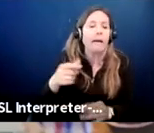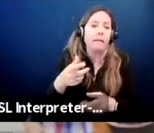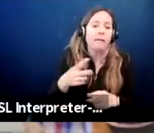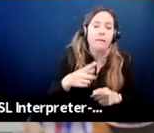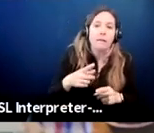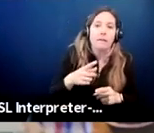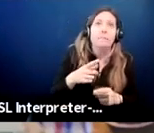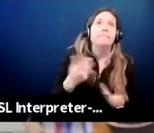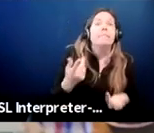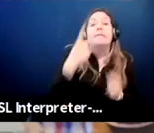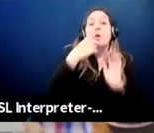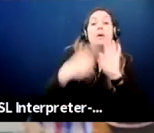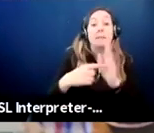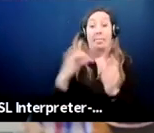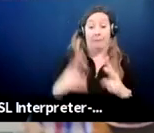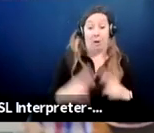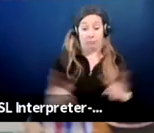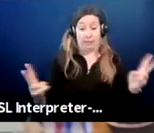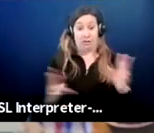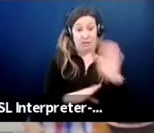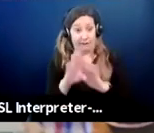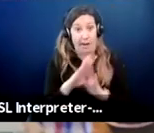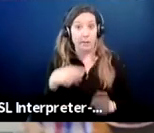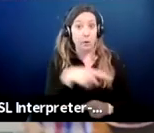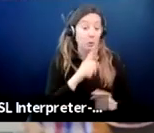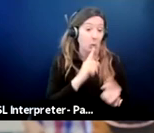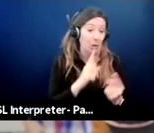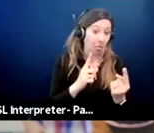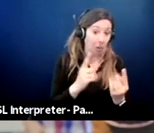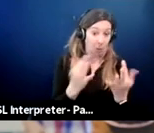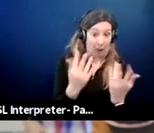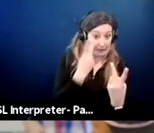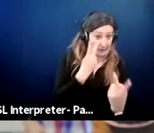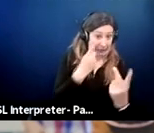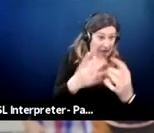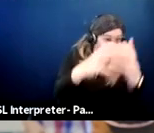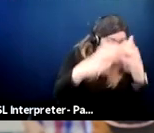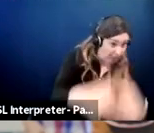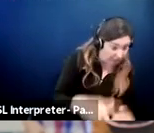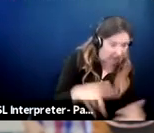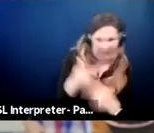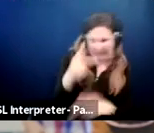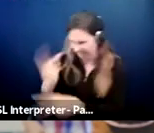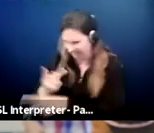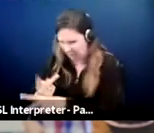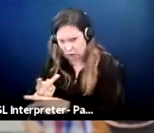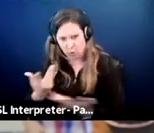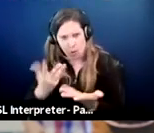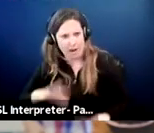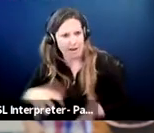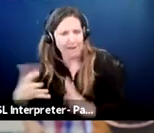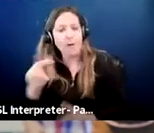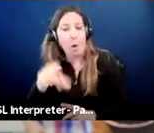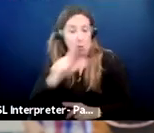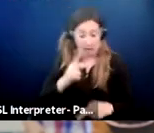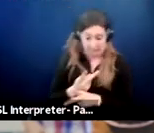building bridges, you're not going to build a bridge, wait for it to collapse to realize where you went wrong. You're going to figure it out before you build it. And if you're going through that